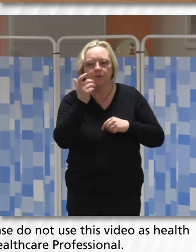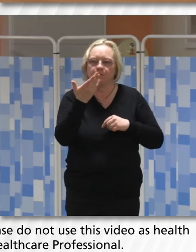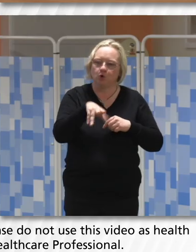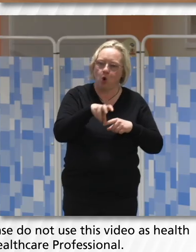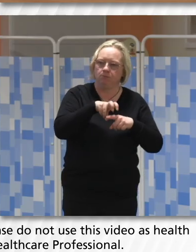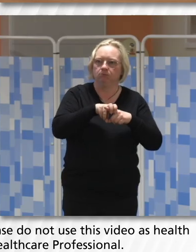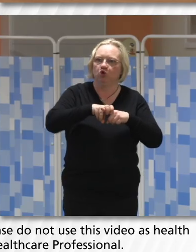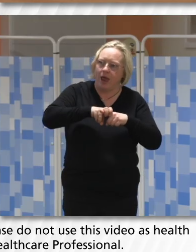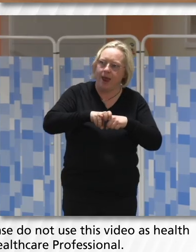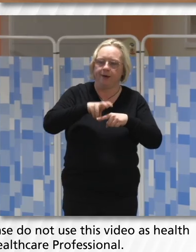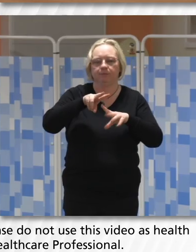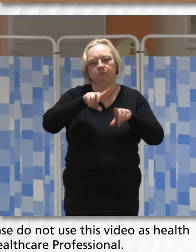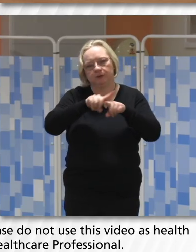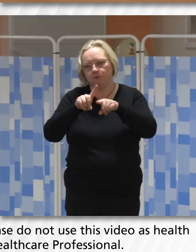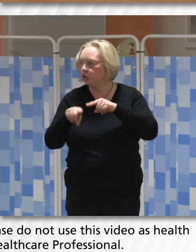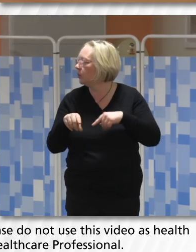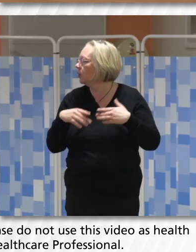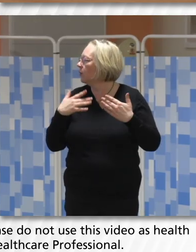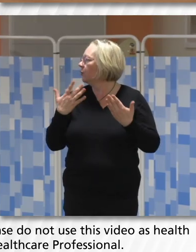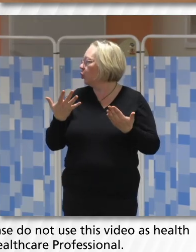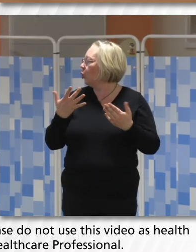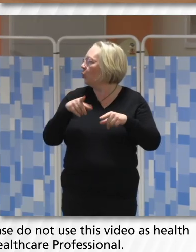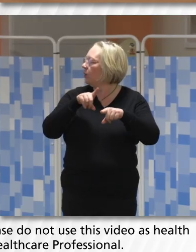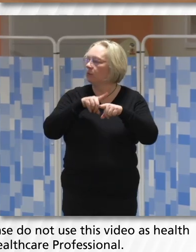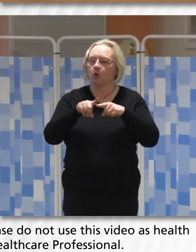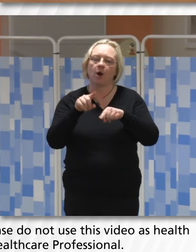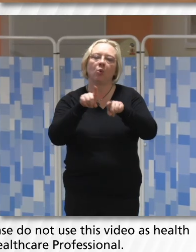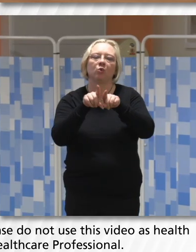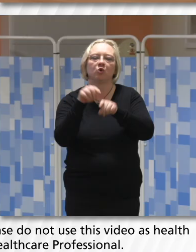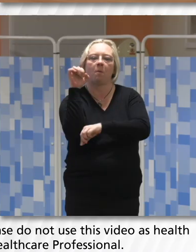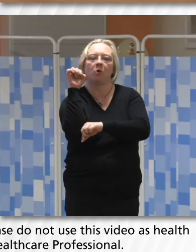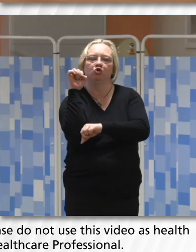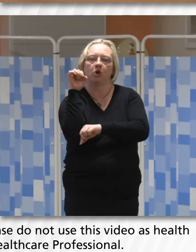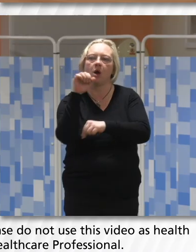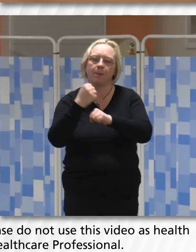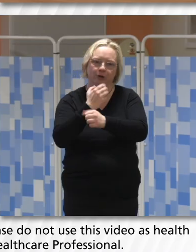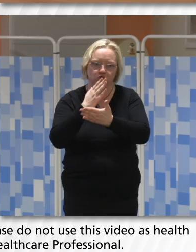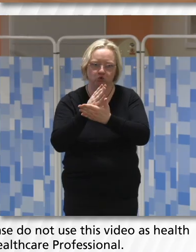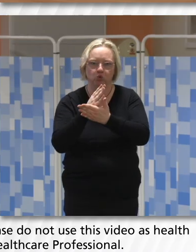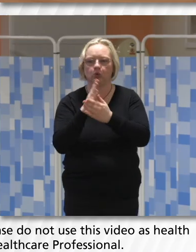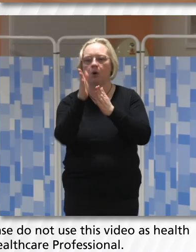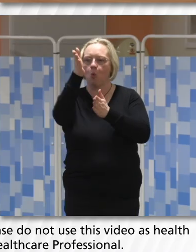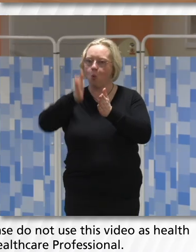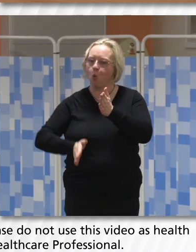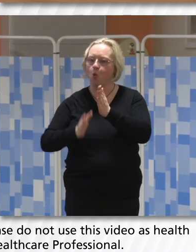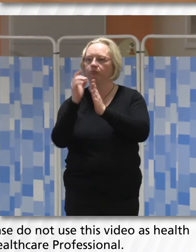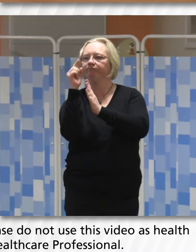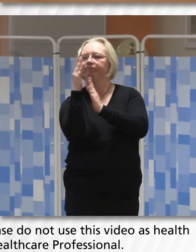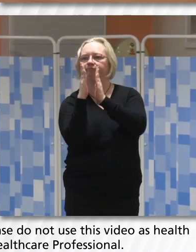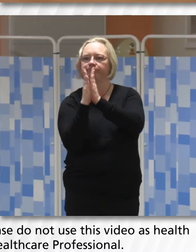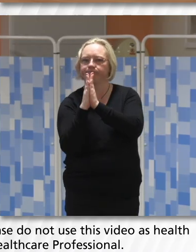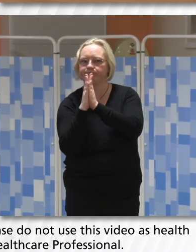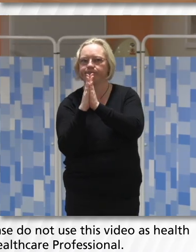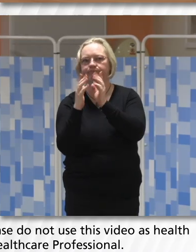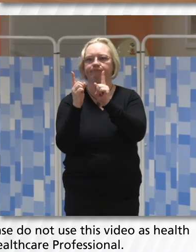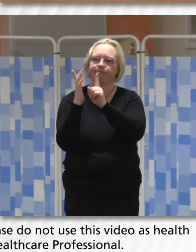in there at the beginning with some pictures, either of what their posture is like, but we also measure it against the wall. And education